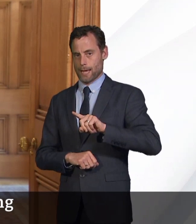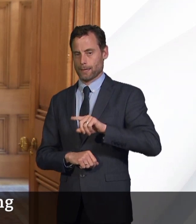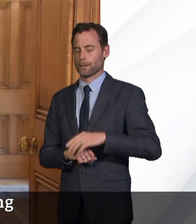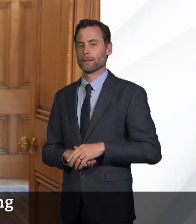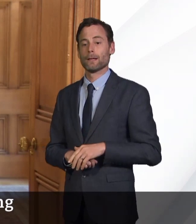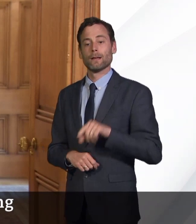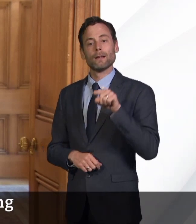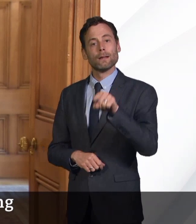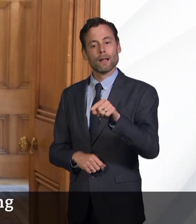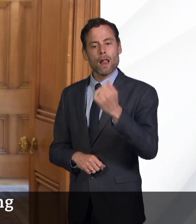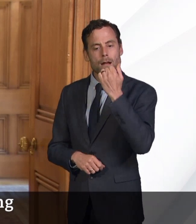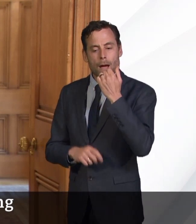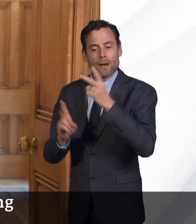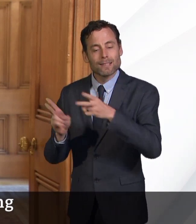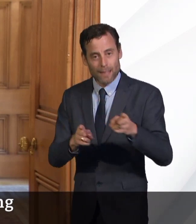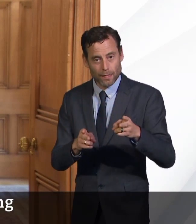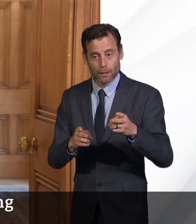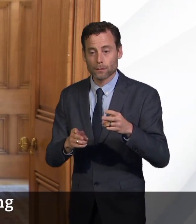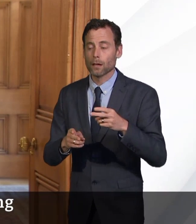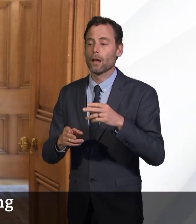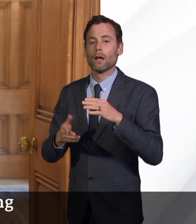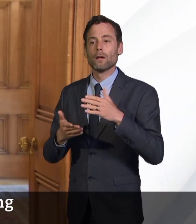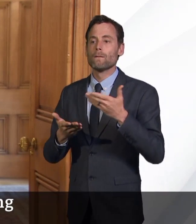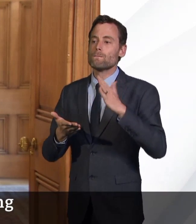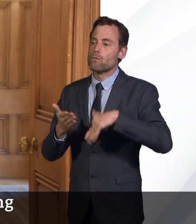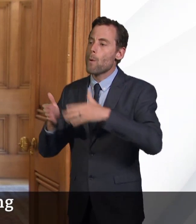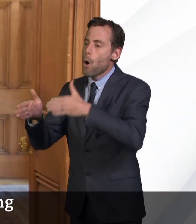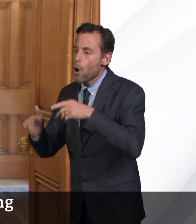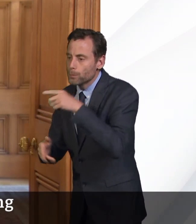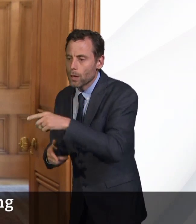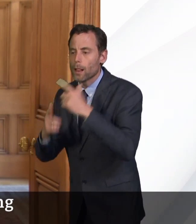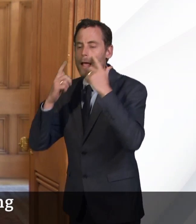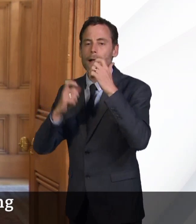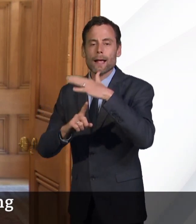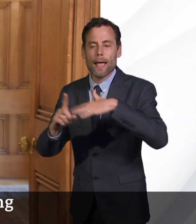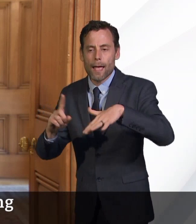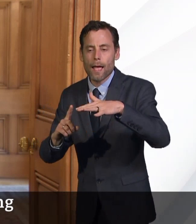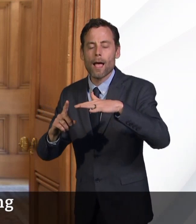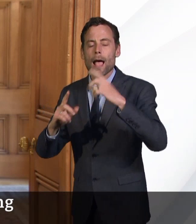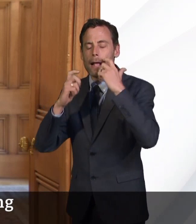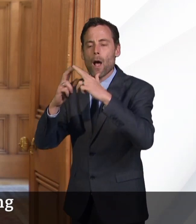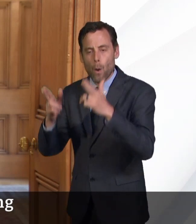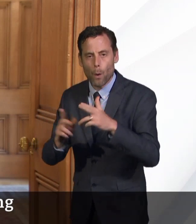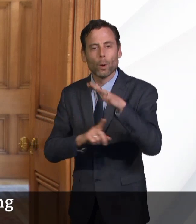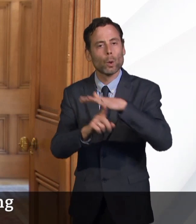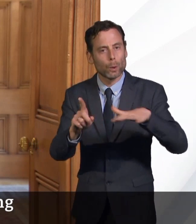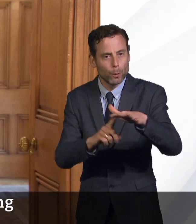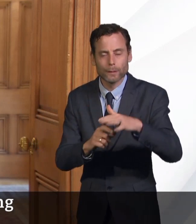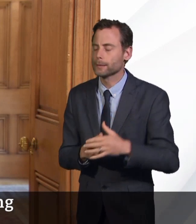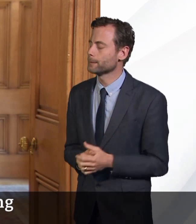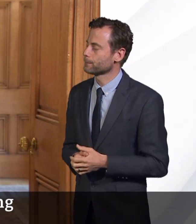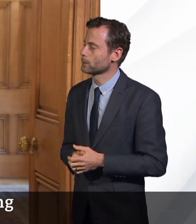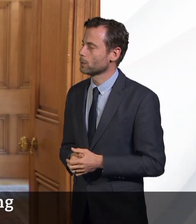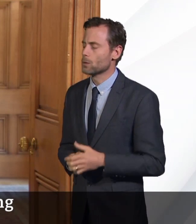figure includes deaths in all settings, not just in hospitals. And we express our deepest condolences to